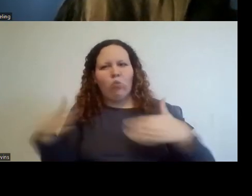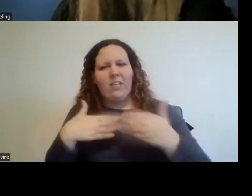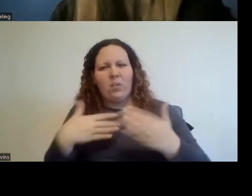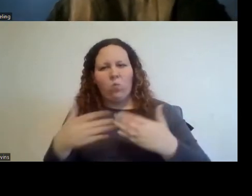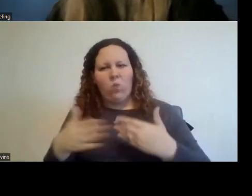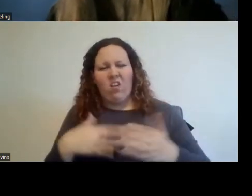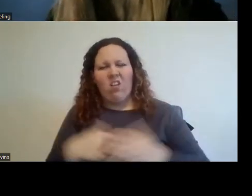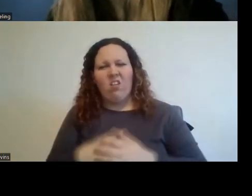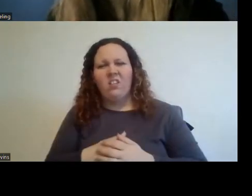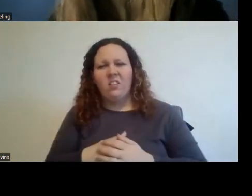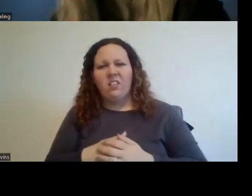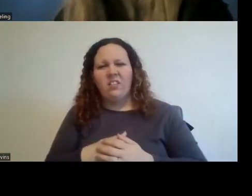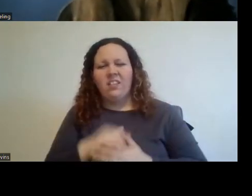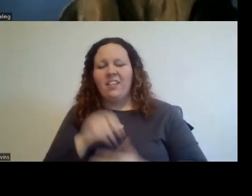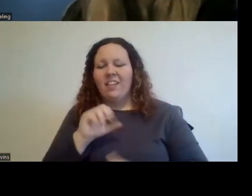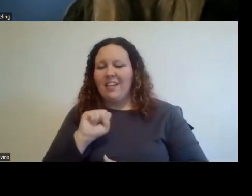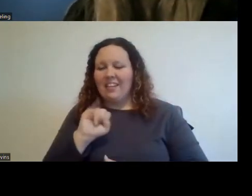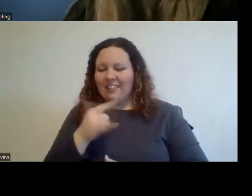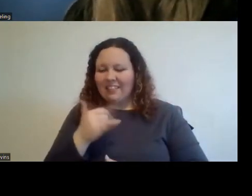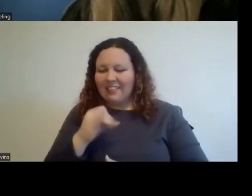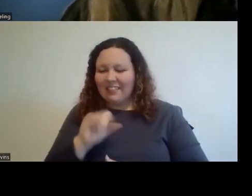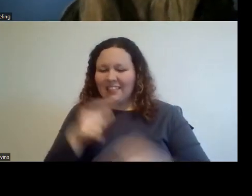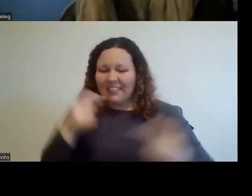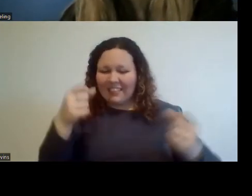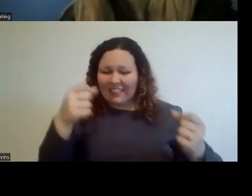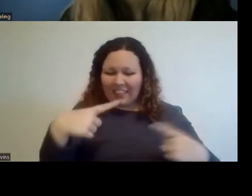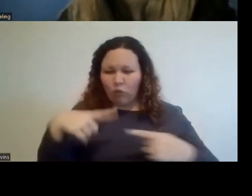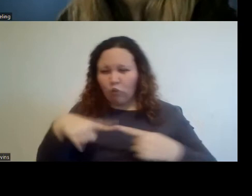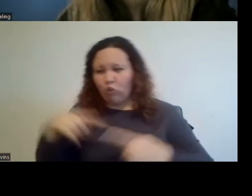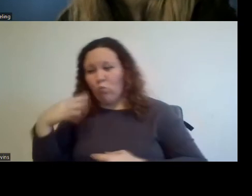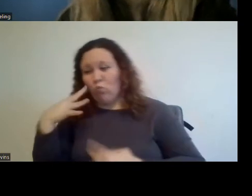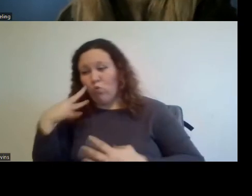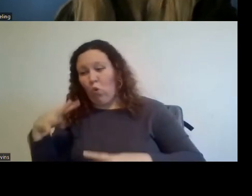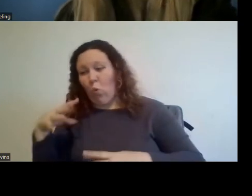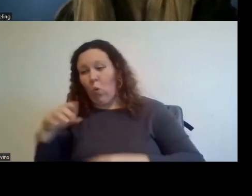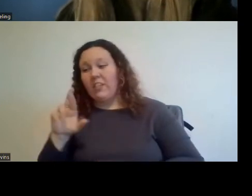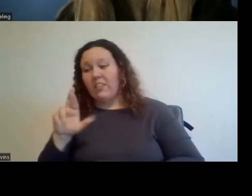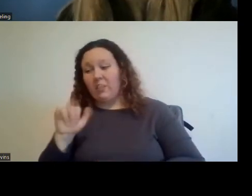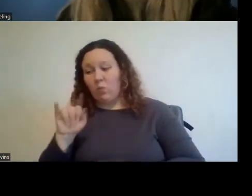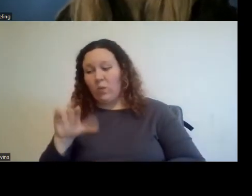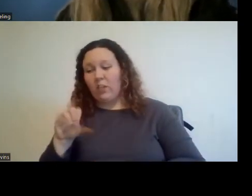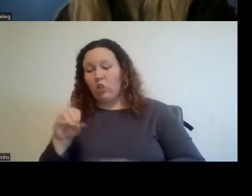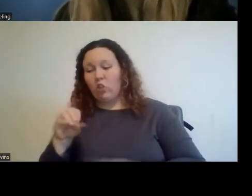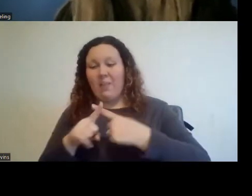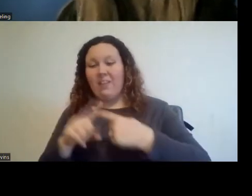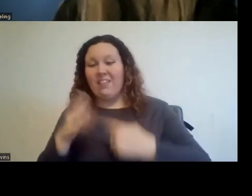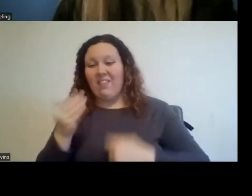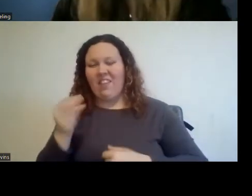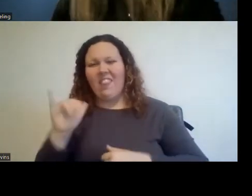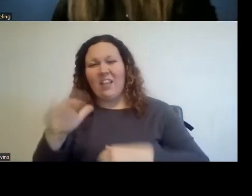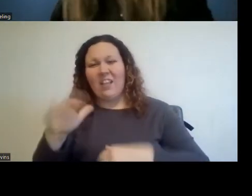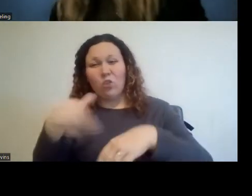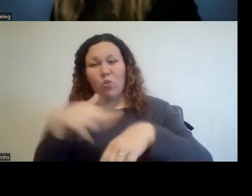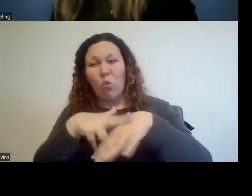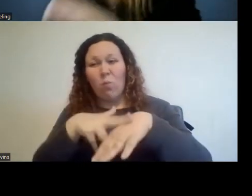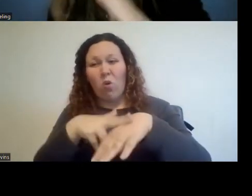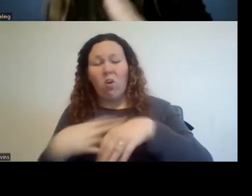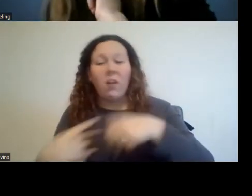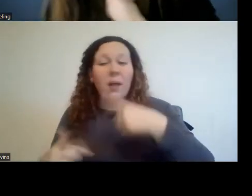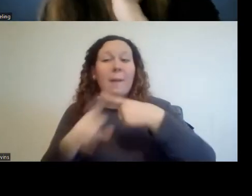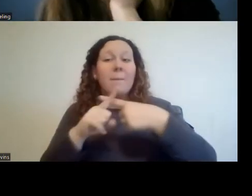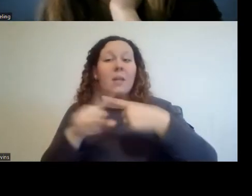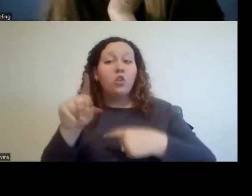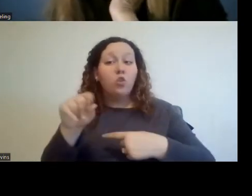Signal to noise ratio, no less than +15, that's normal hearing, +20 for kids with a